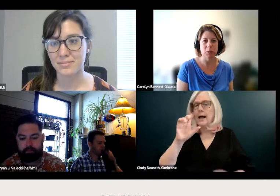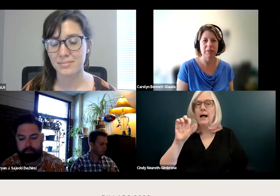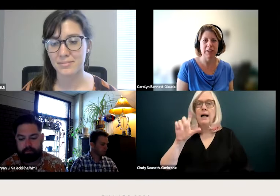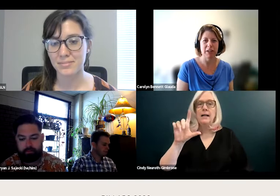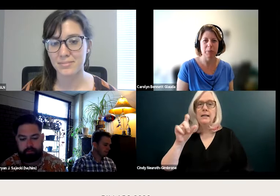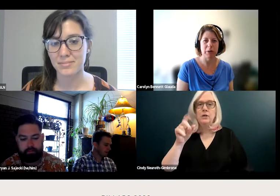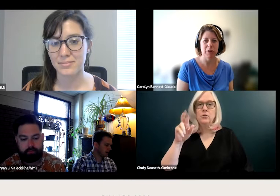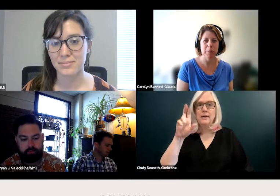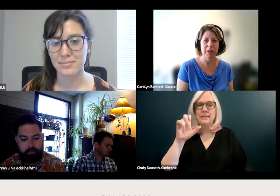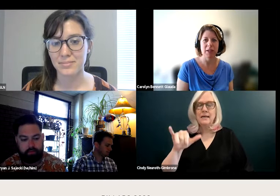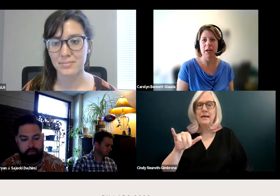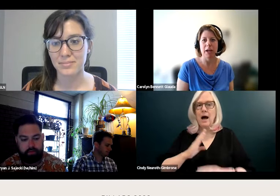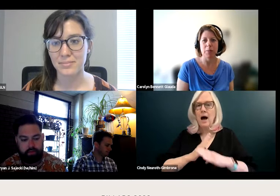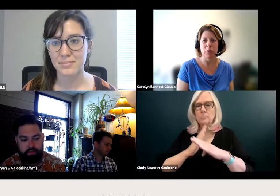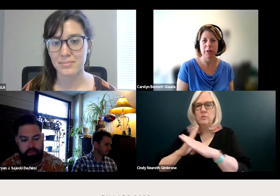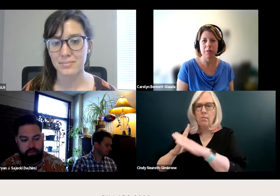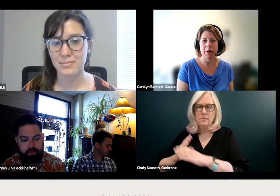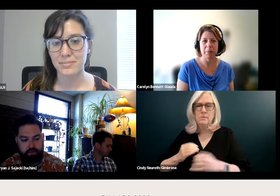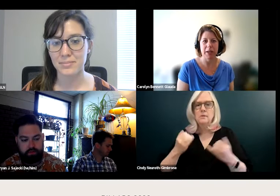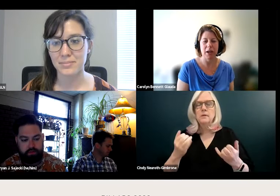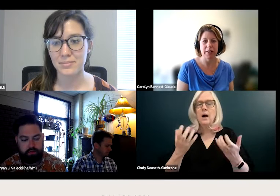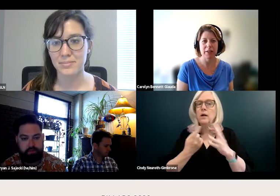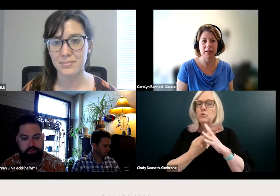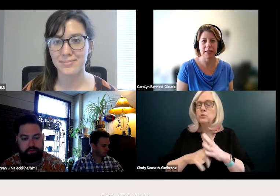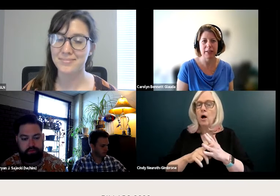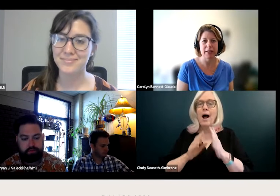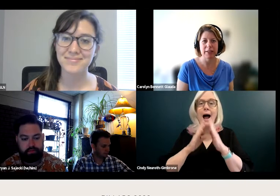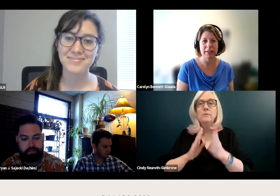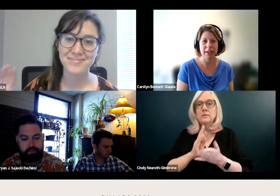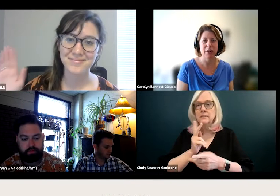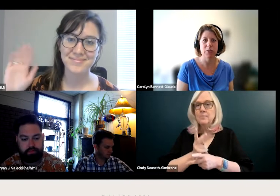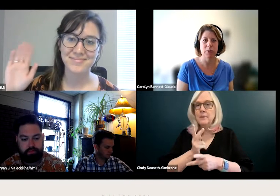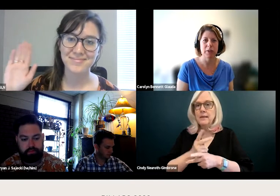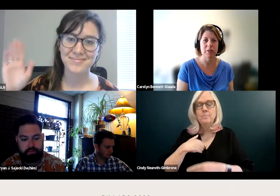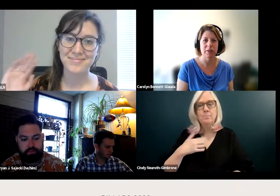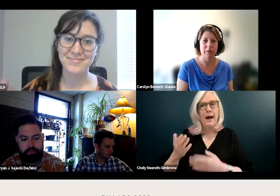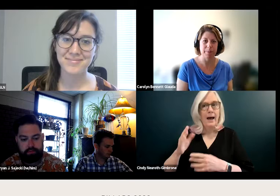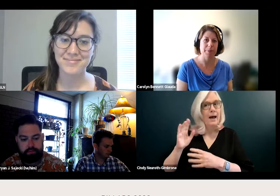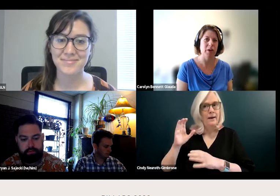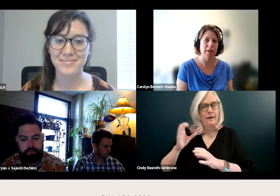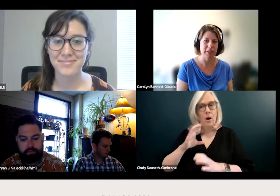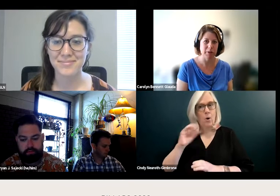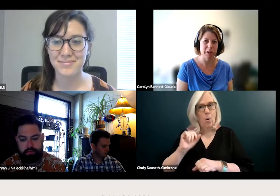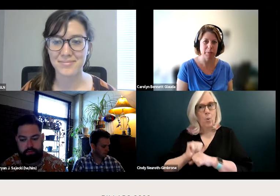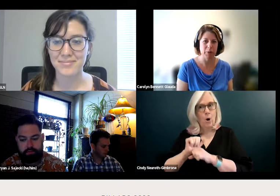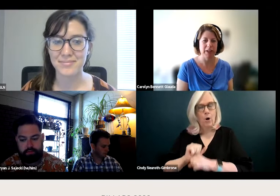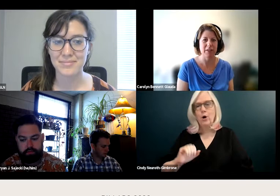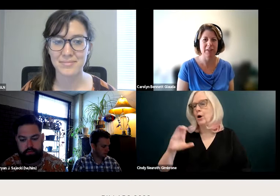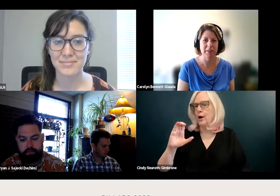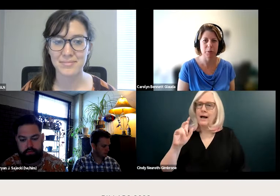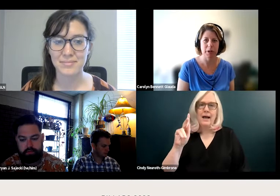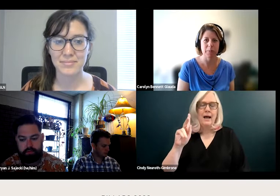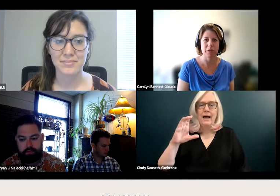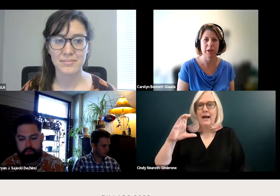started, I just want to take care of some housekeeping. I'm joined by my colleague, Caitlin Kenny, who is available to help you with